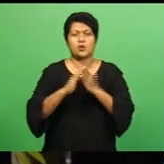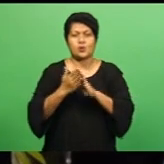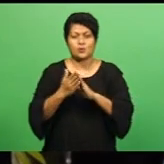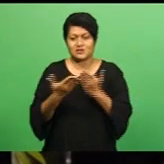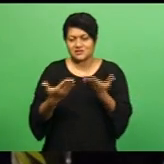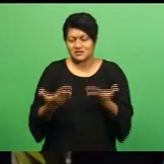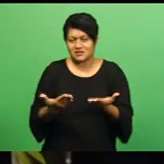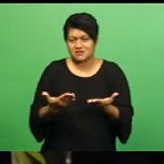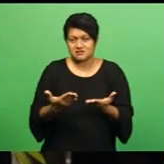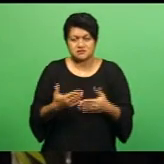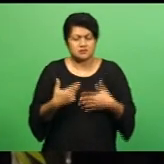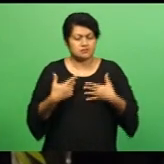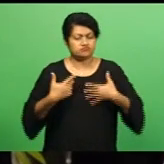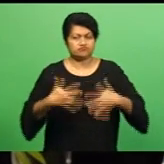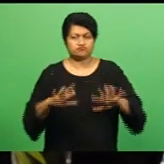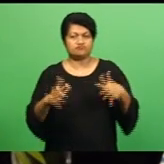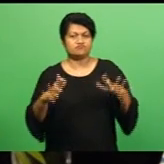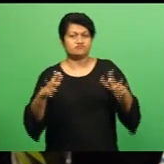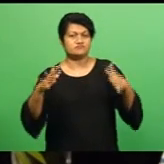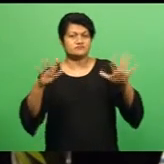a big round of applause.